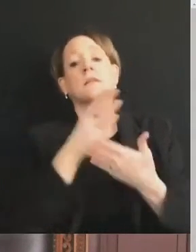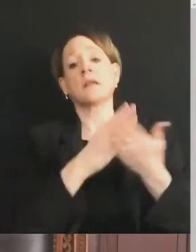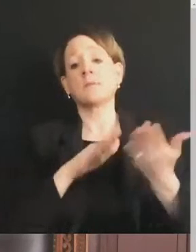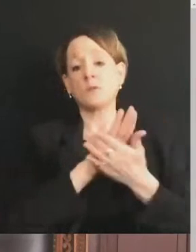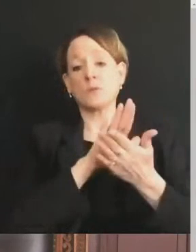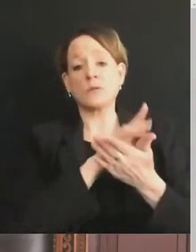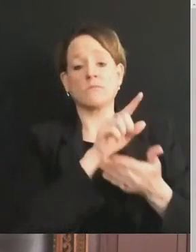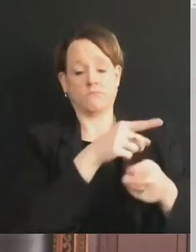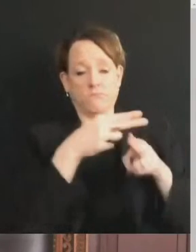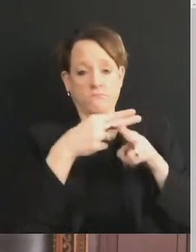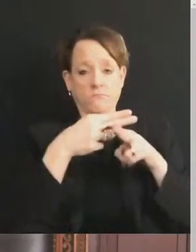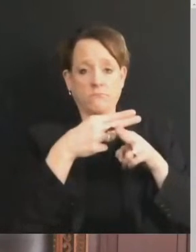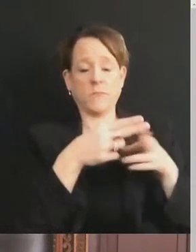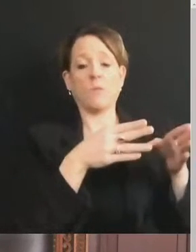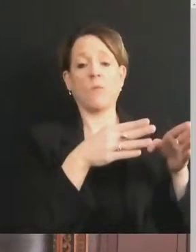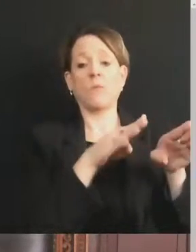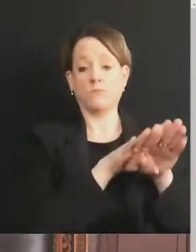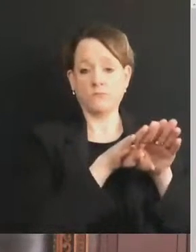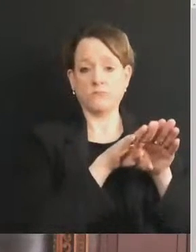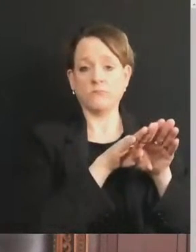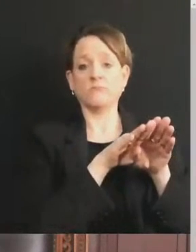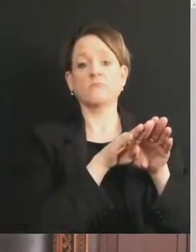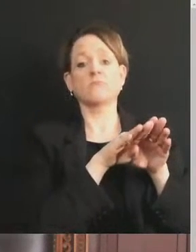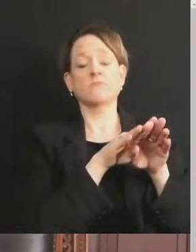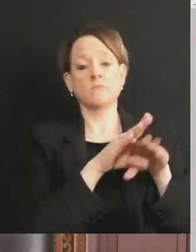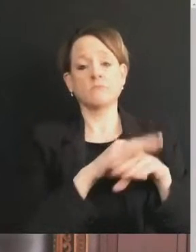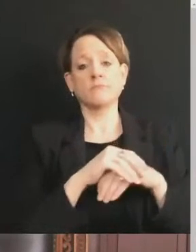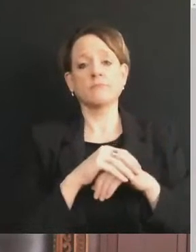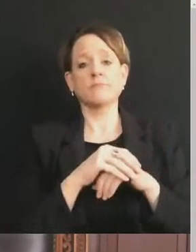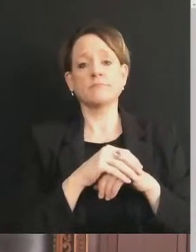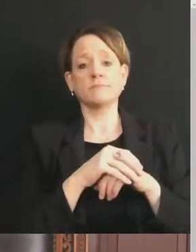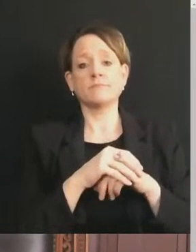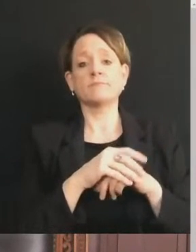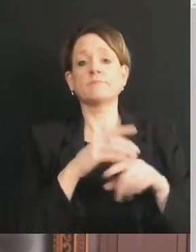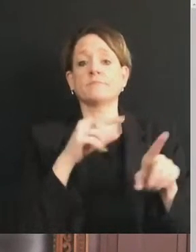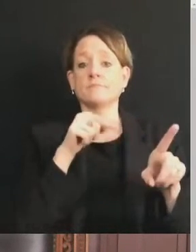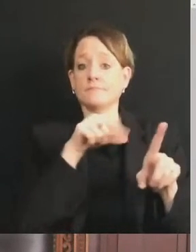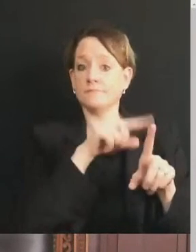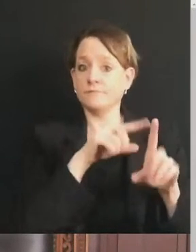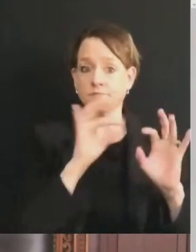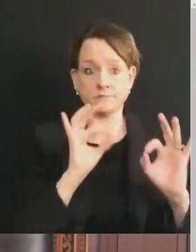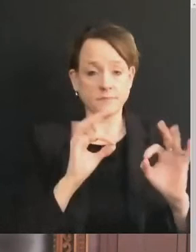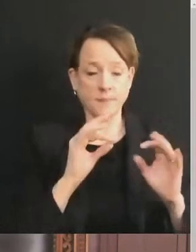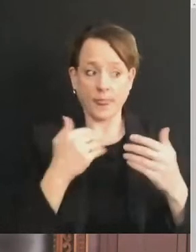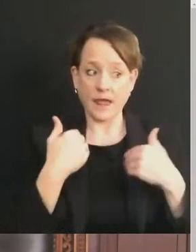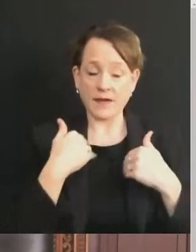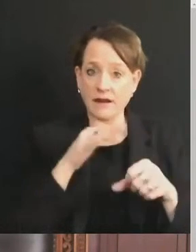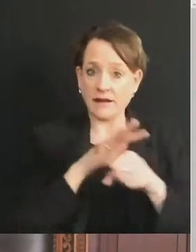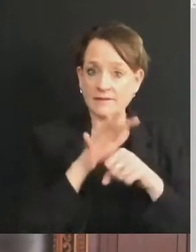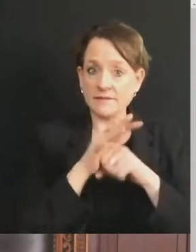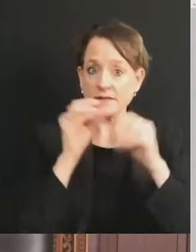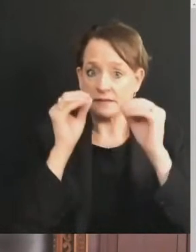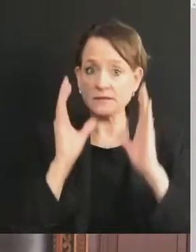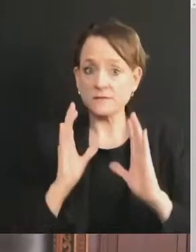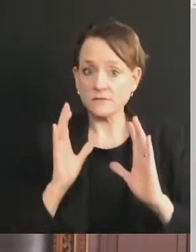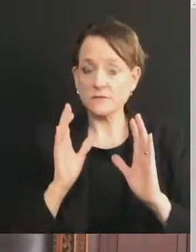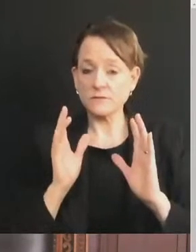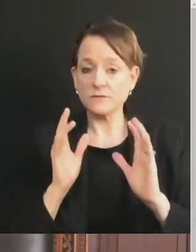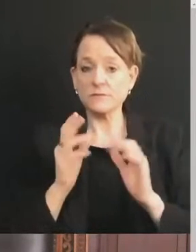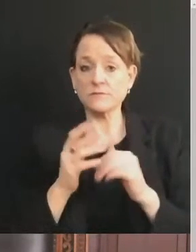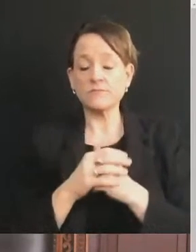the classrooms to teach. And I also see them making sure that